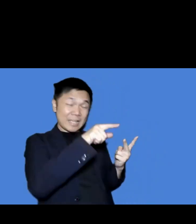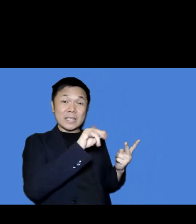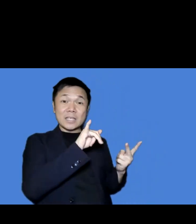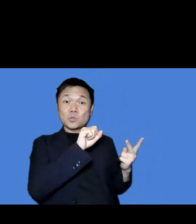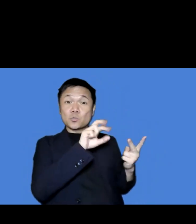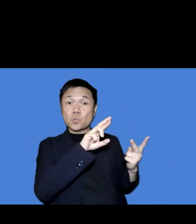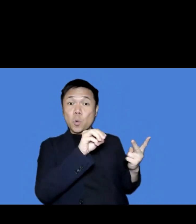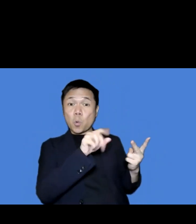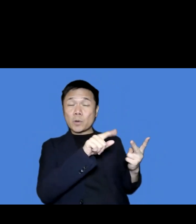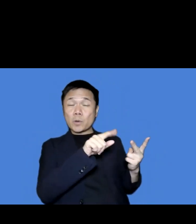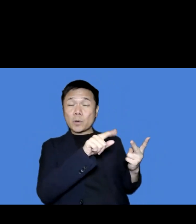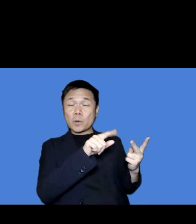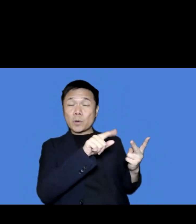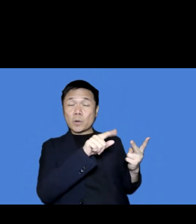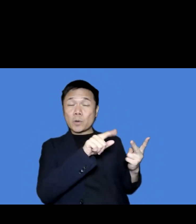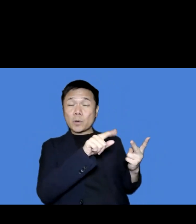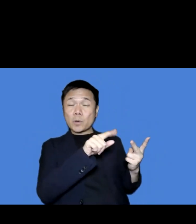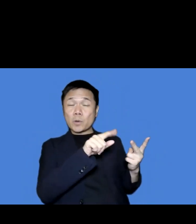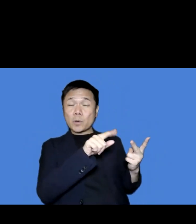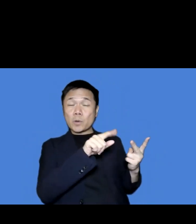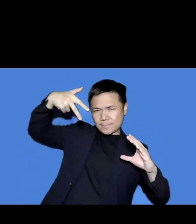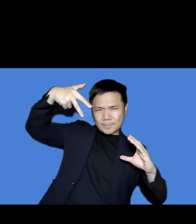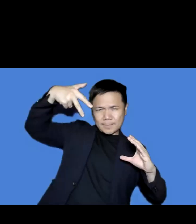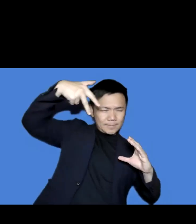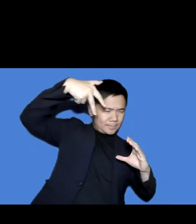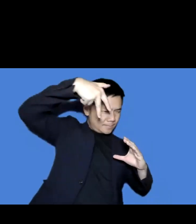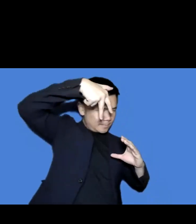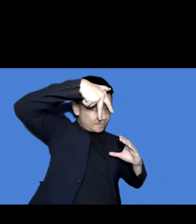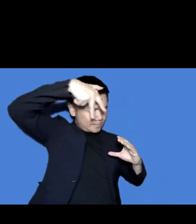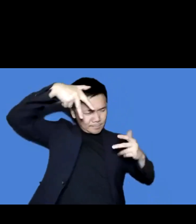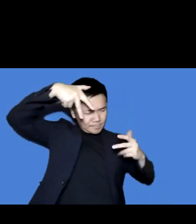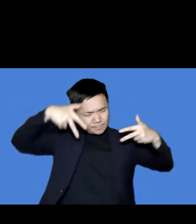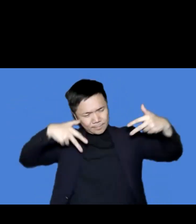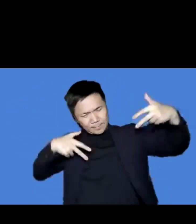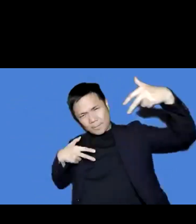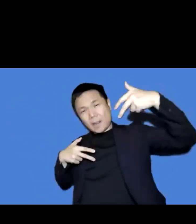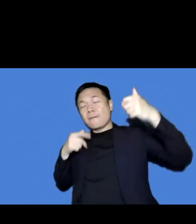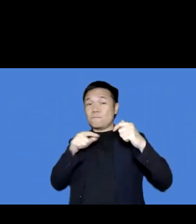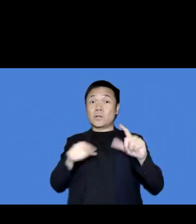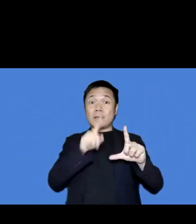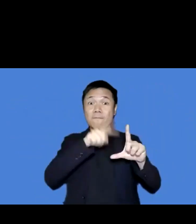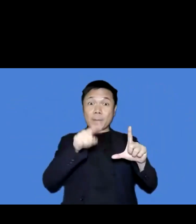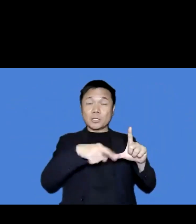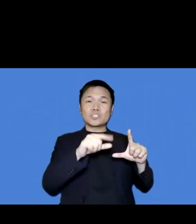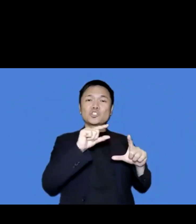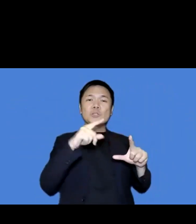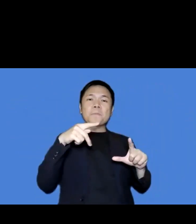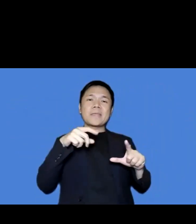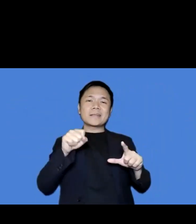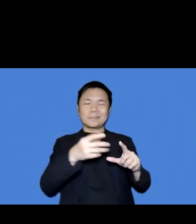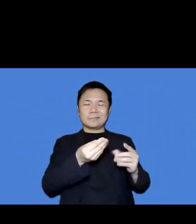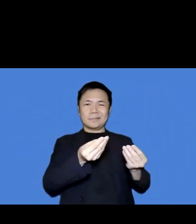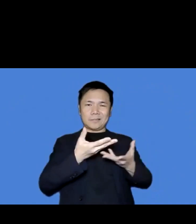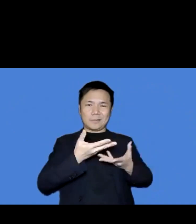and GPS type real-time locations of the person with disability. So just like